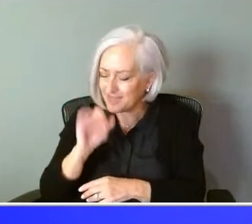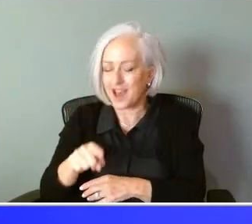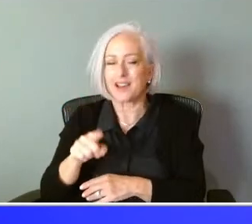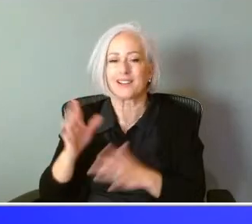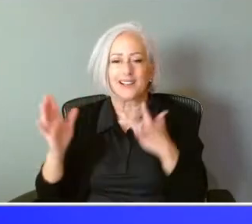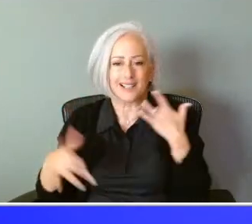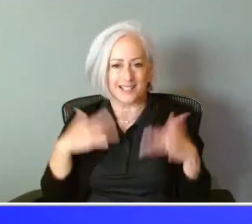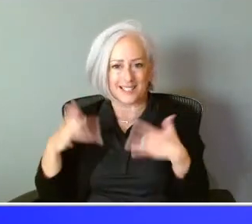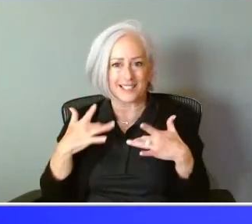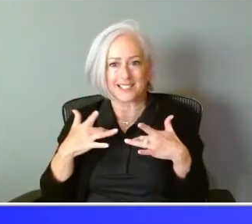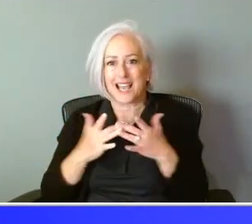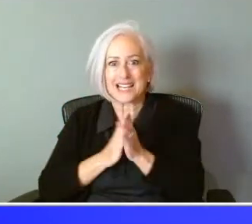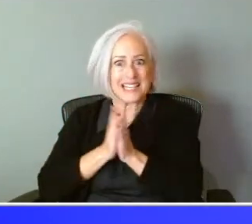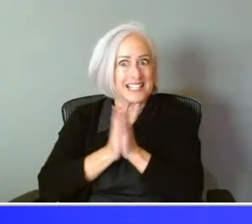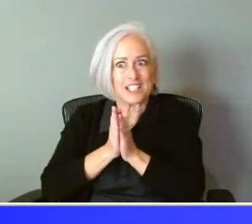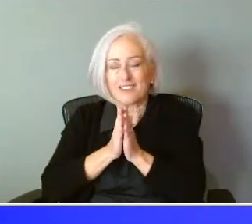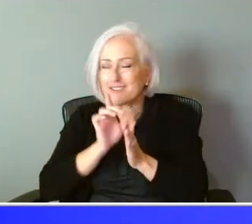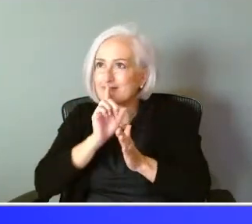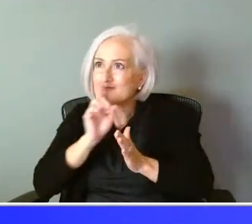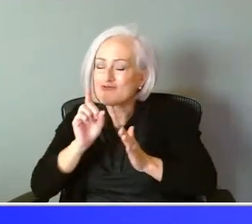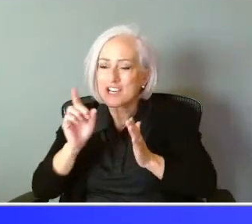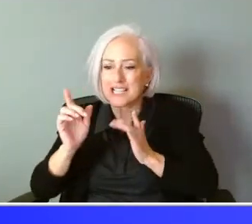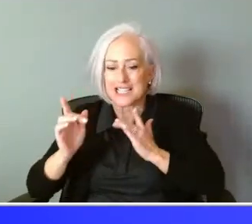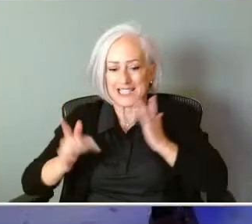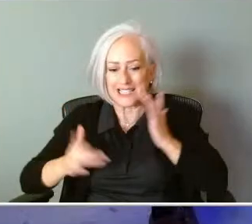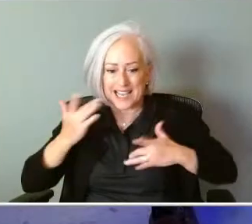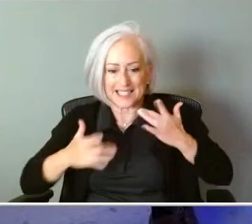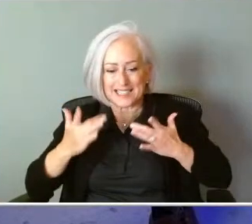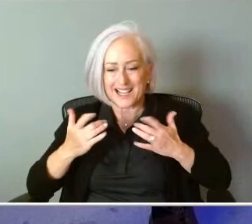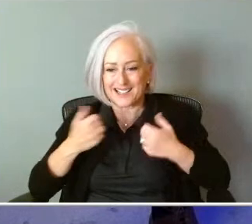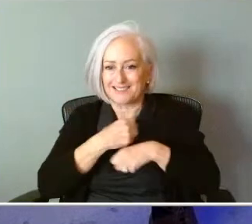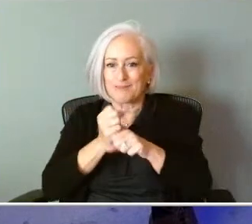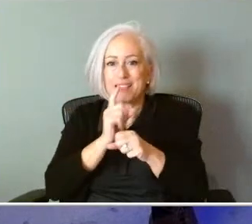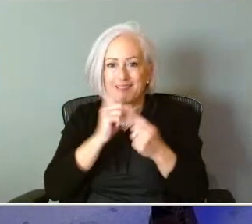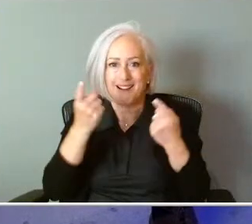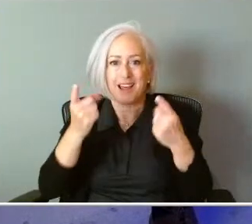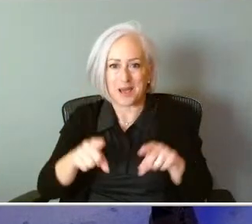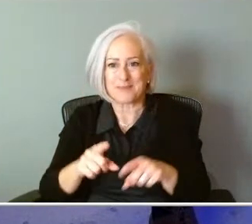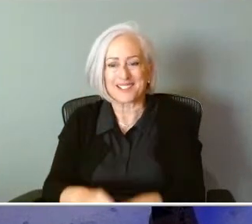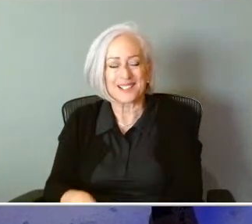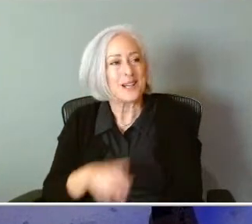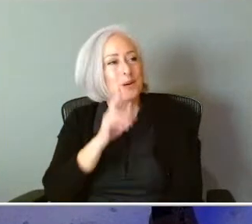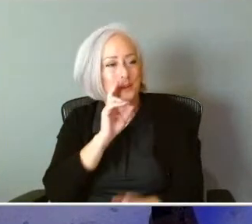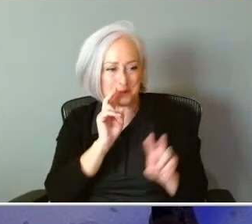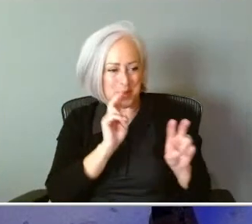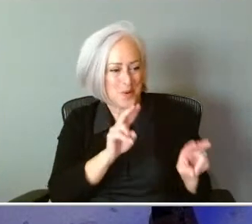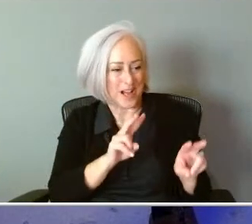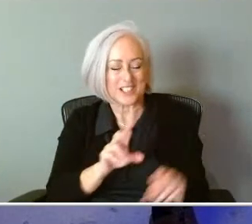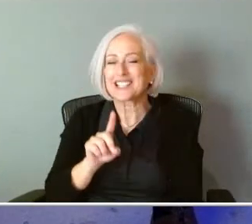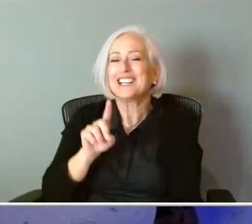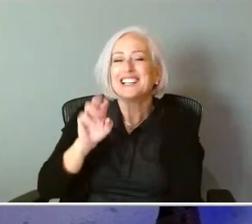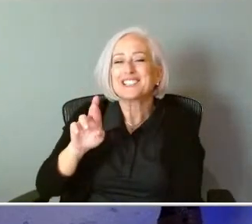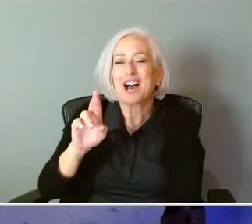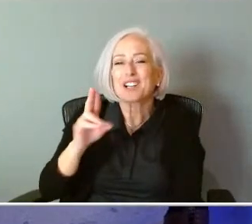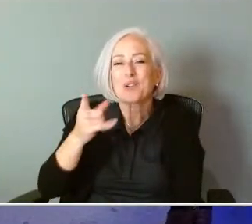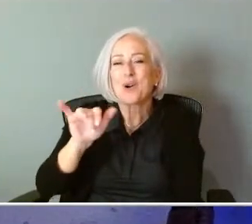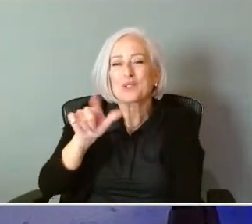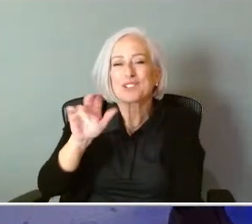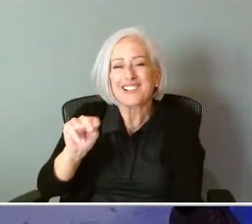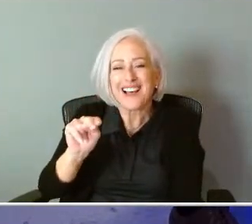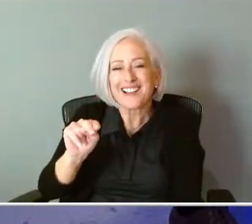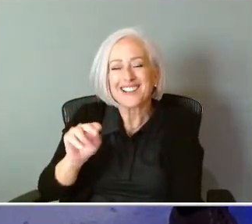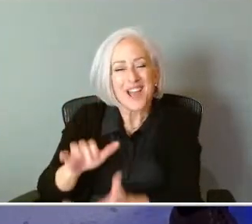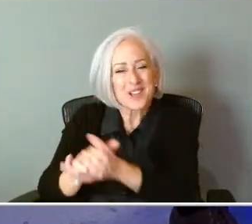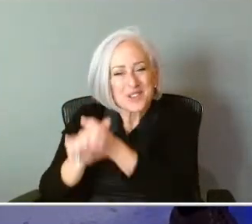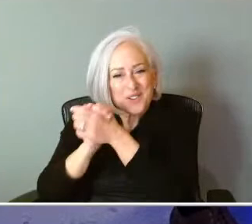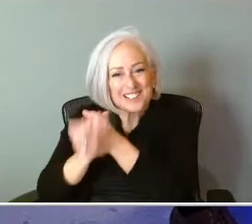and we're really looking forward to making that happen. Well, we will be watching. Dr. Holzerlein, congratulations. Thank you. Thank you for being